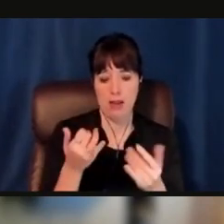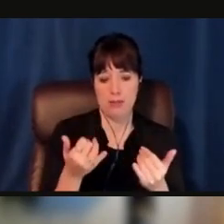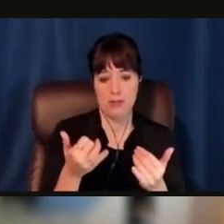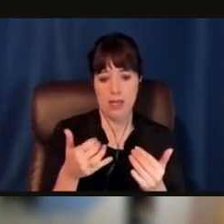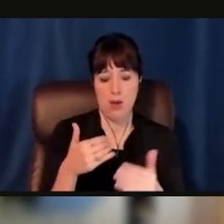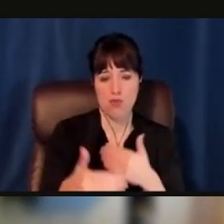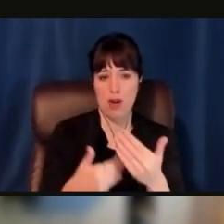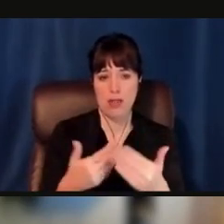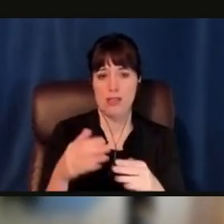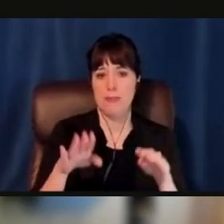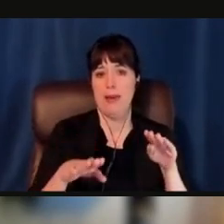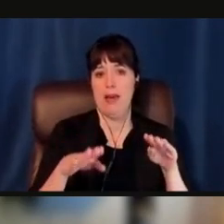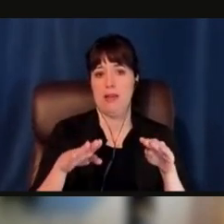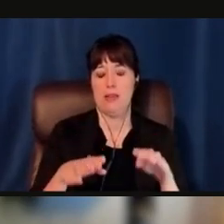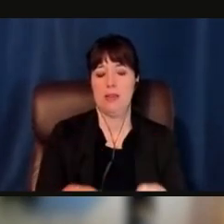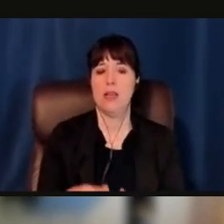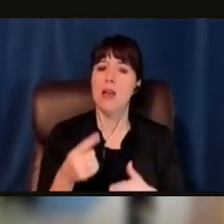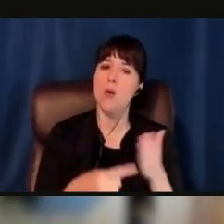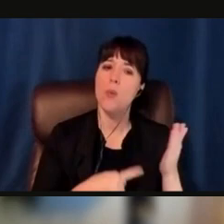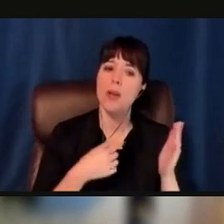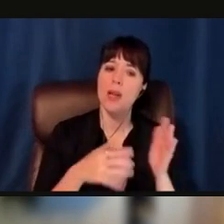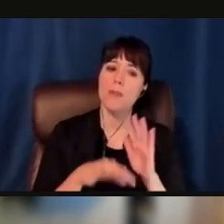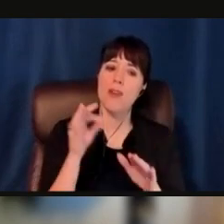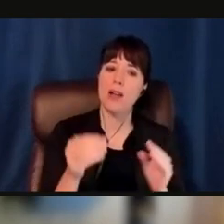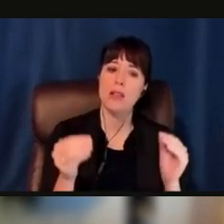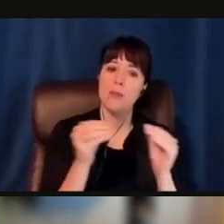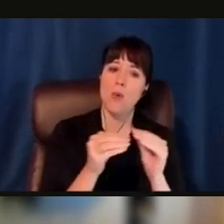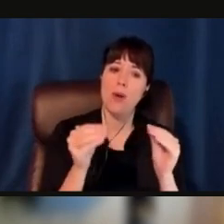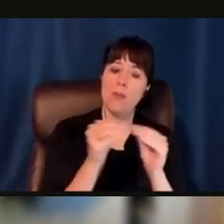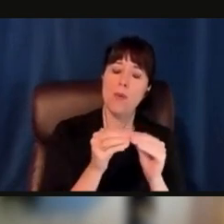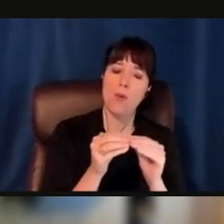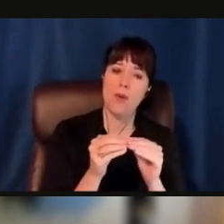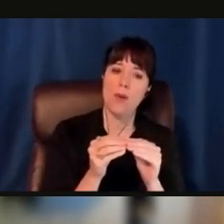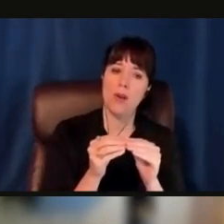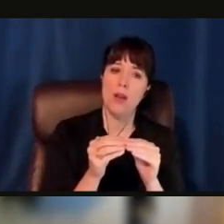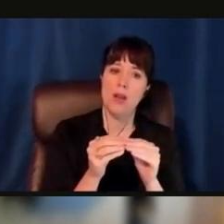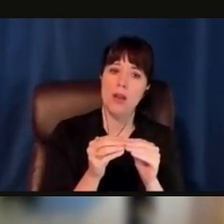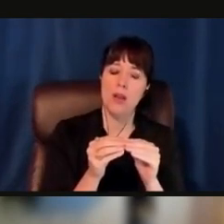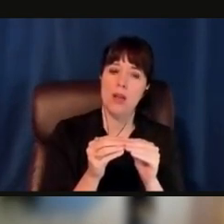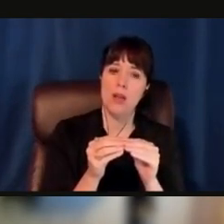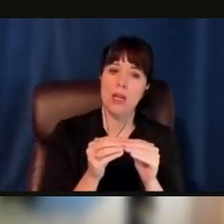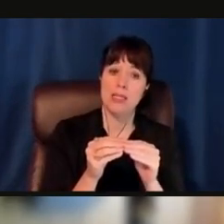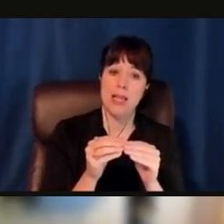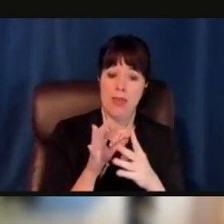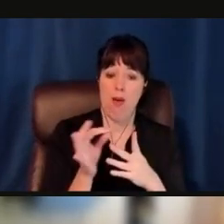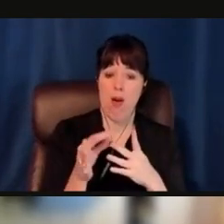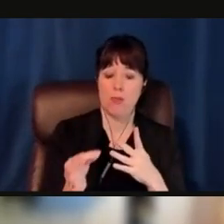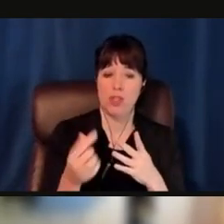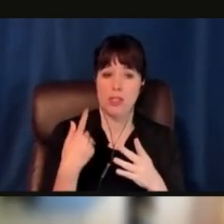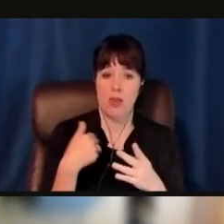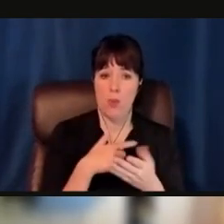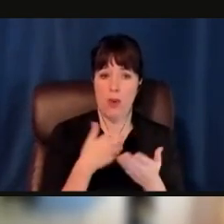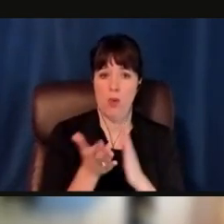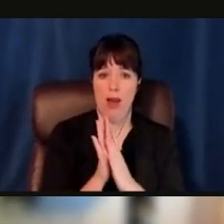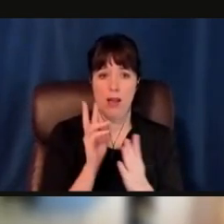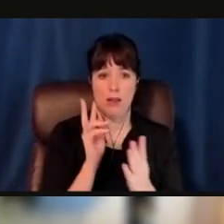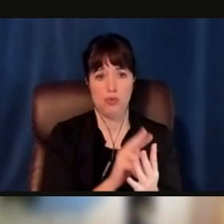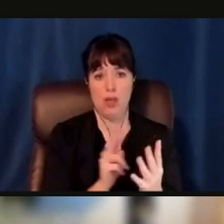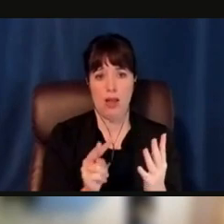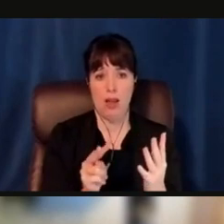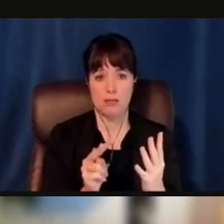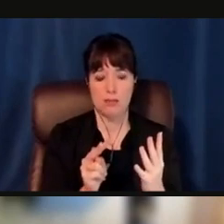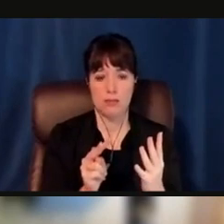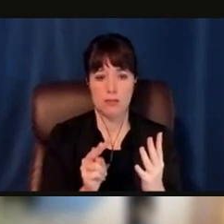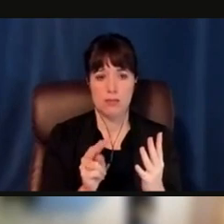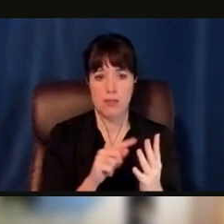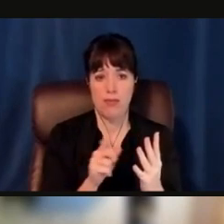balance. What I'm finding more and more is that the options that we're being asked to look at